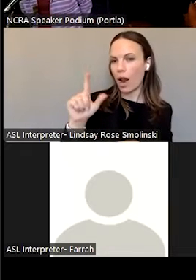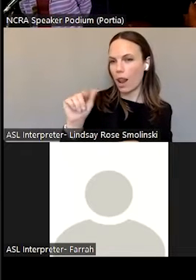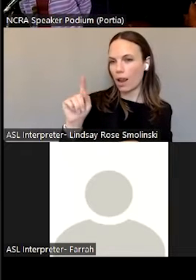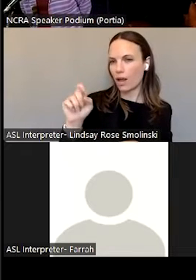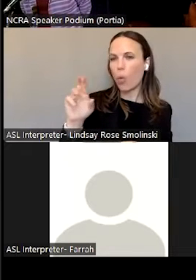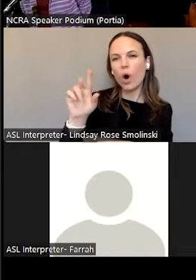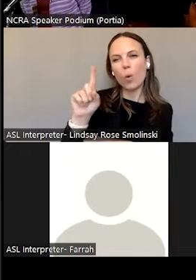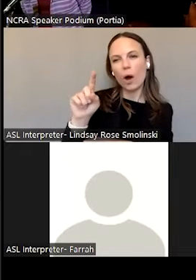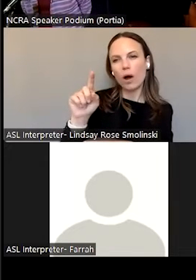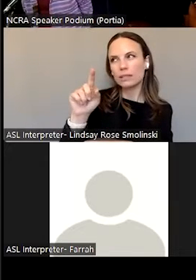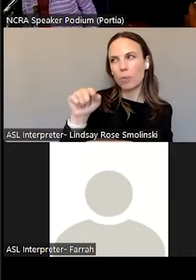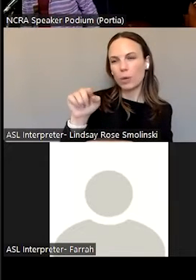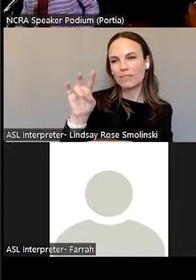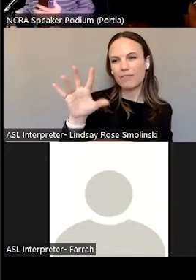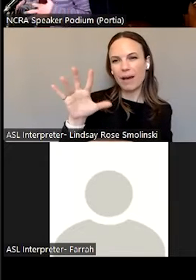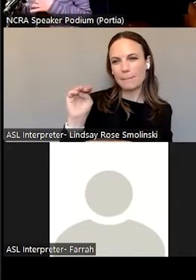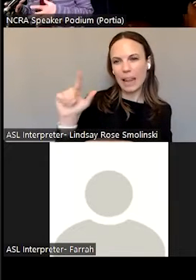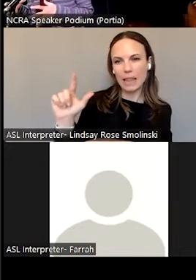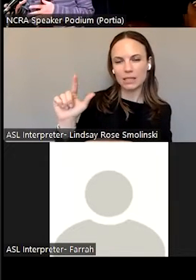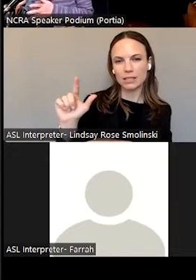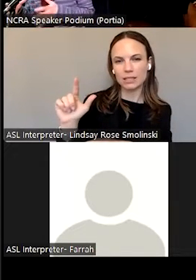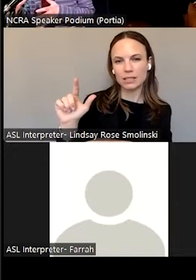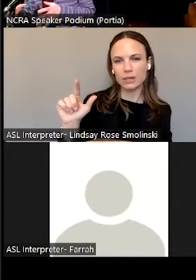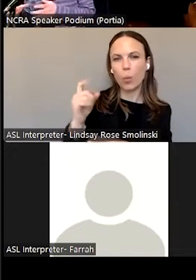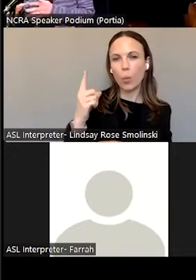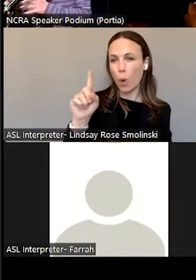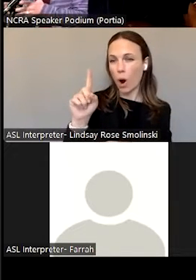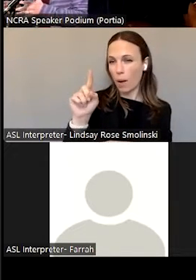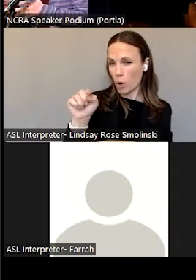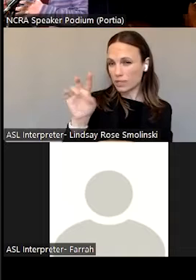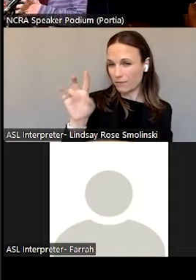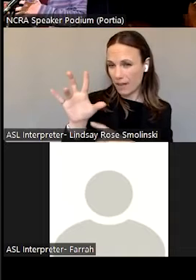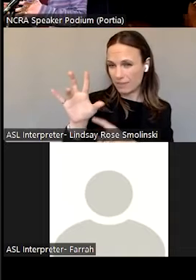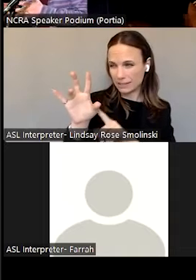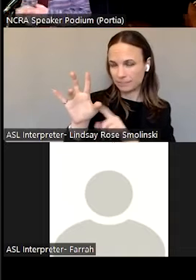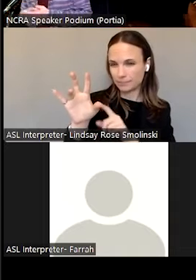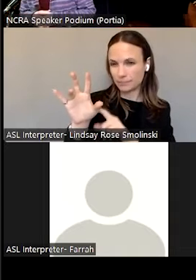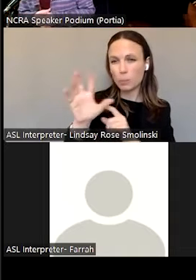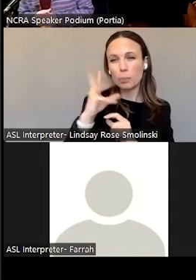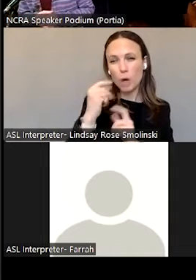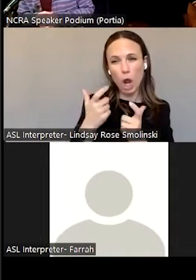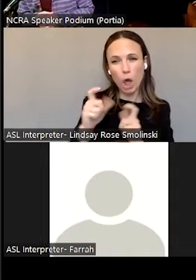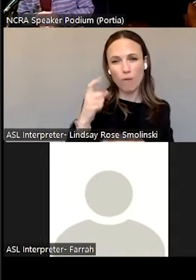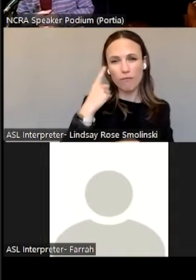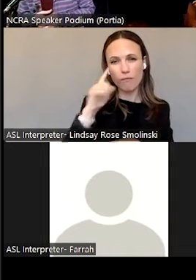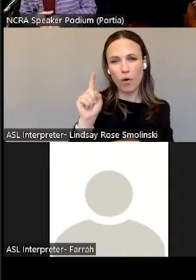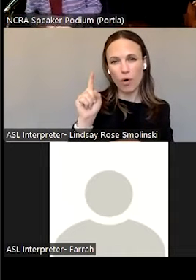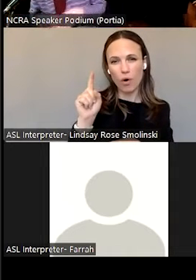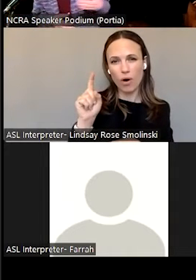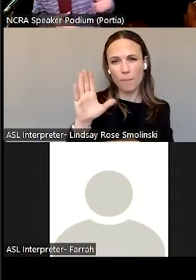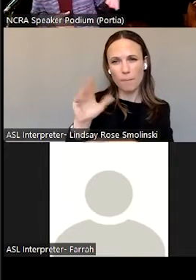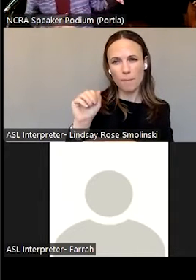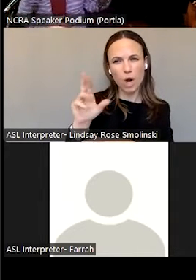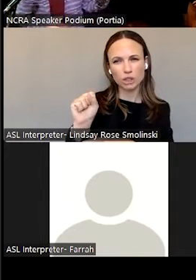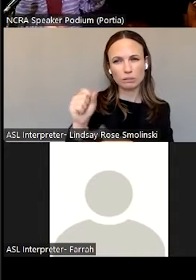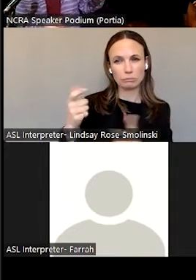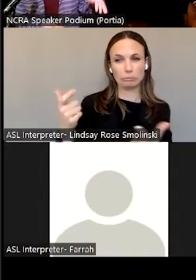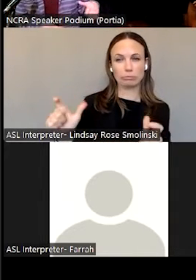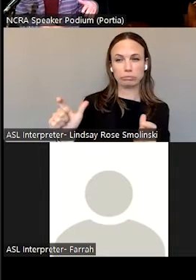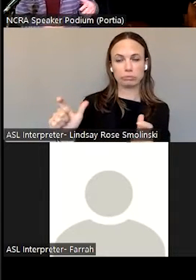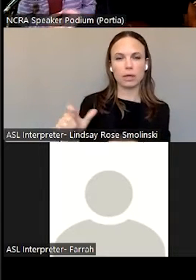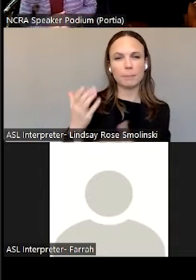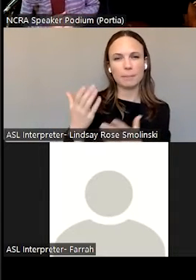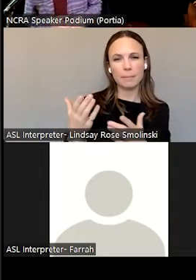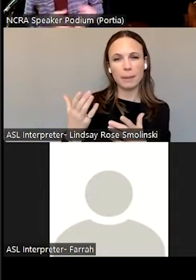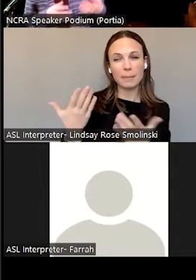77.5 milliliters. So the 1.75 liter, it's pretty large for bars, and it may actually be